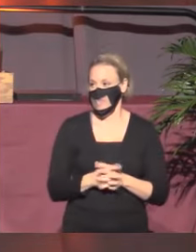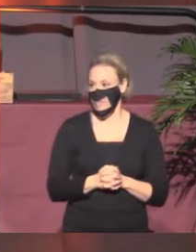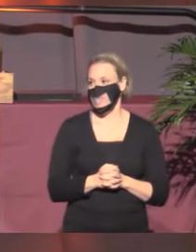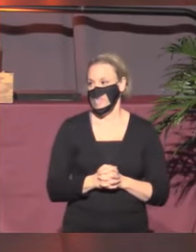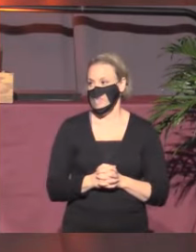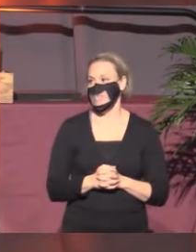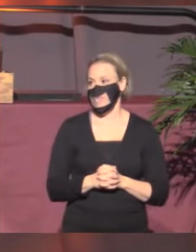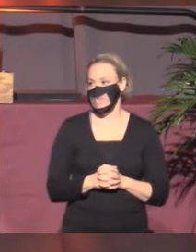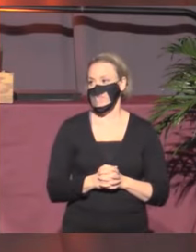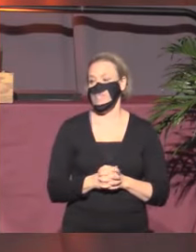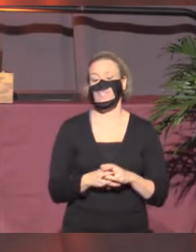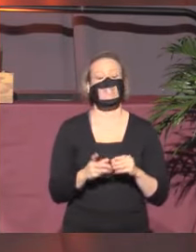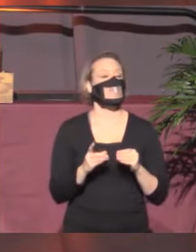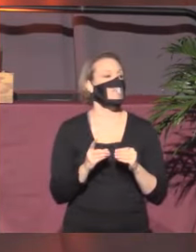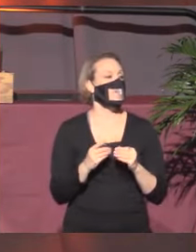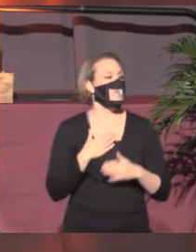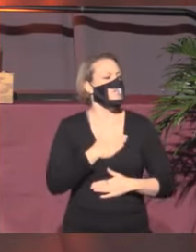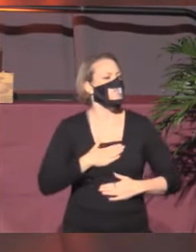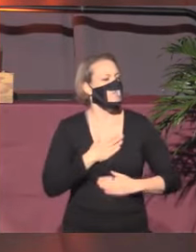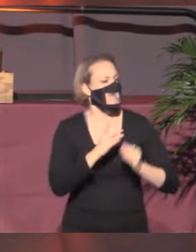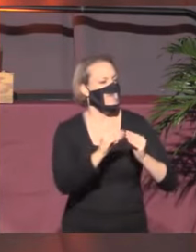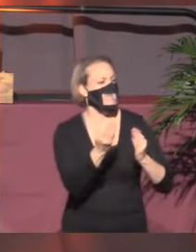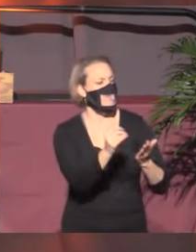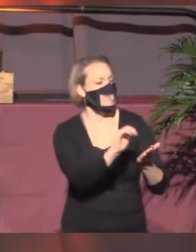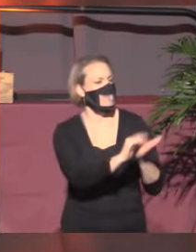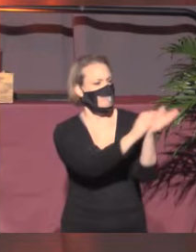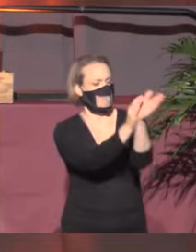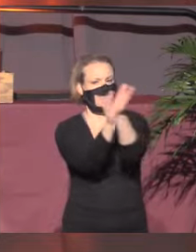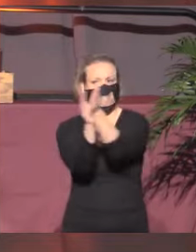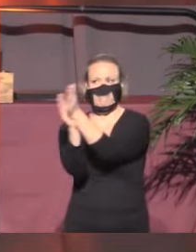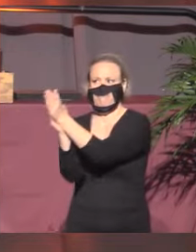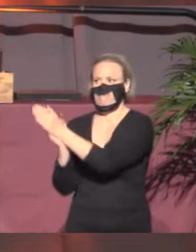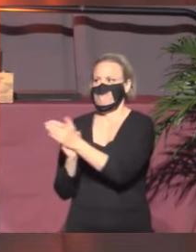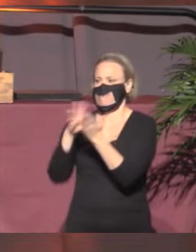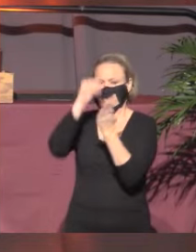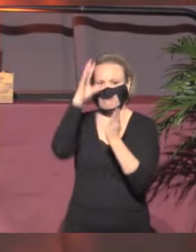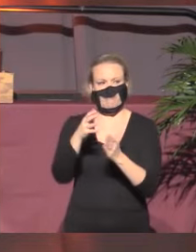Again, one more time, please join me in congratulating our 2020 Wesley Award recipients.